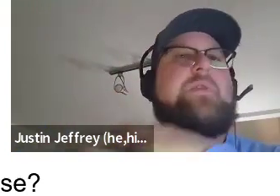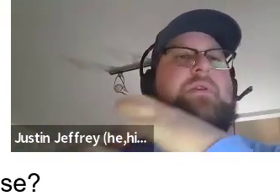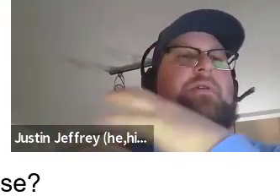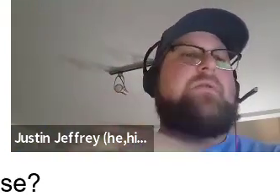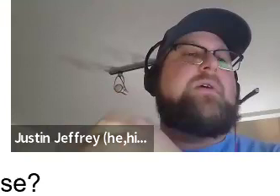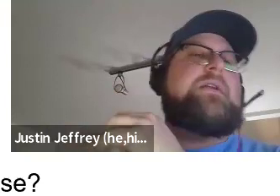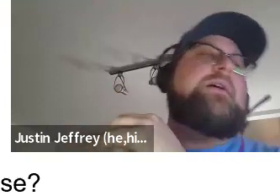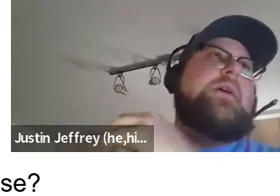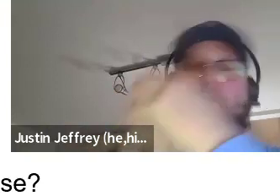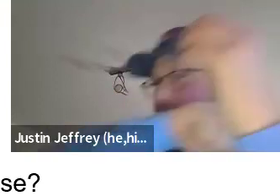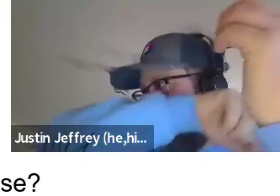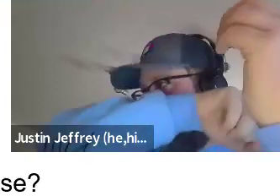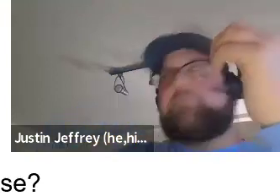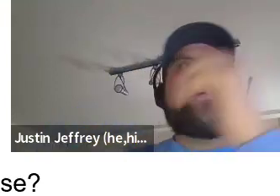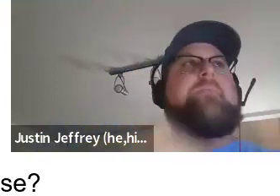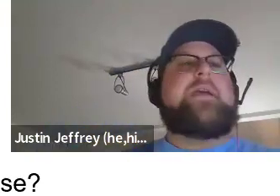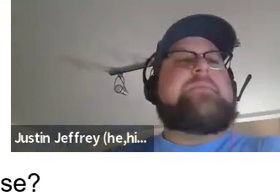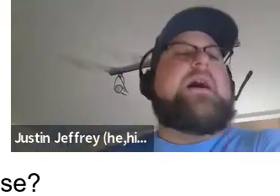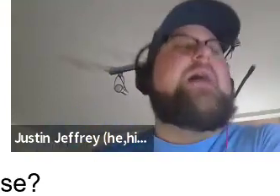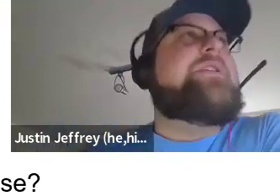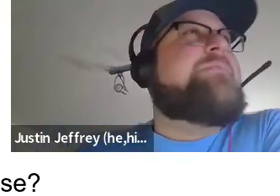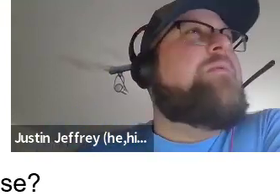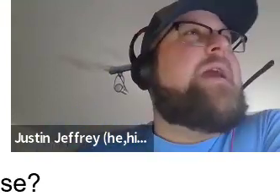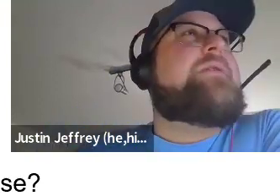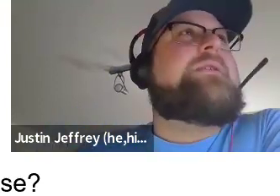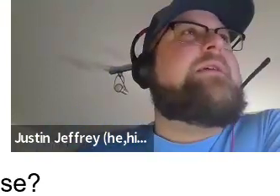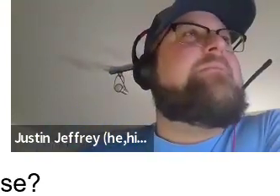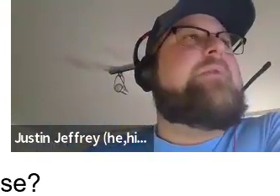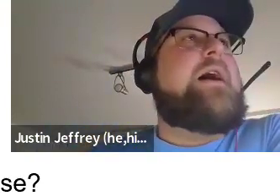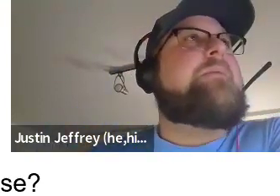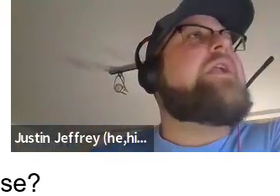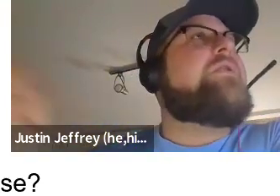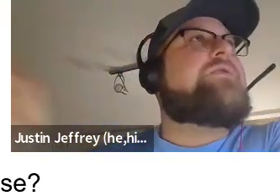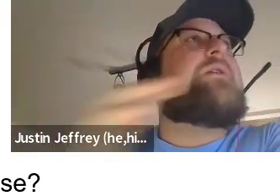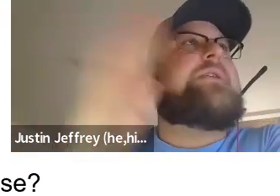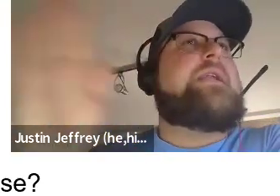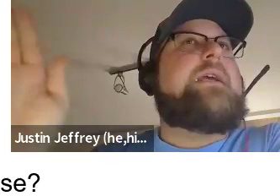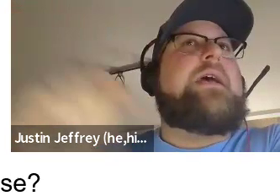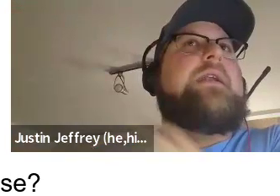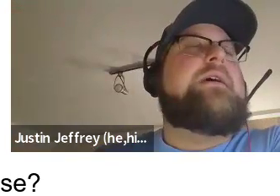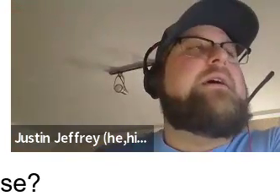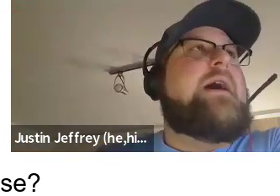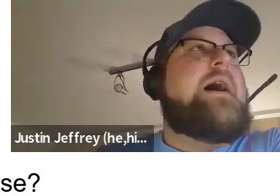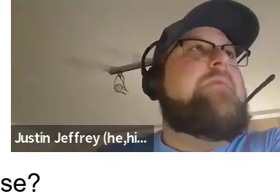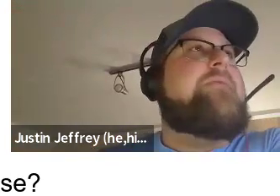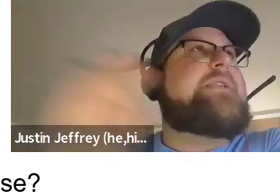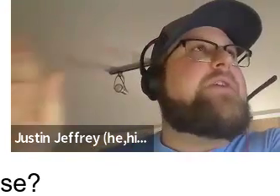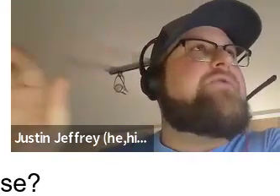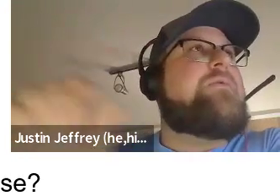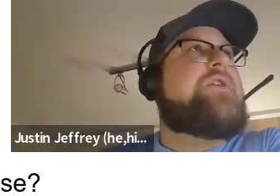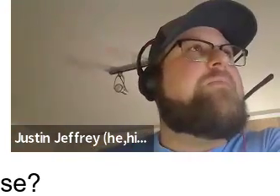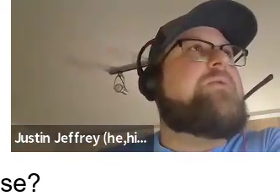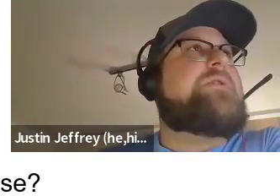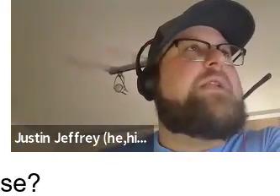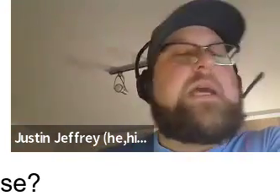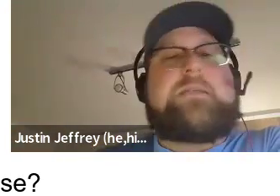follow up with you, and pardon me, but this mobile medical team kind of goes throughout the city, and they have a